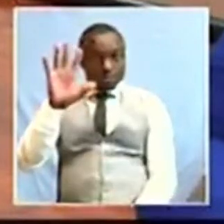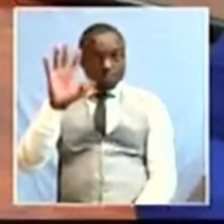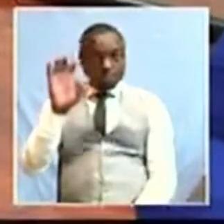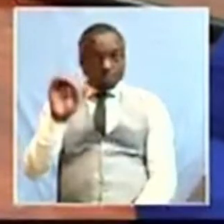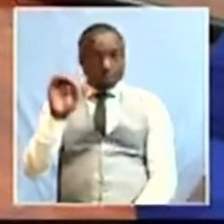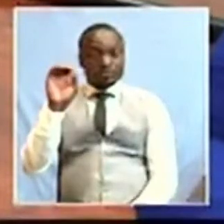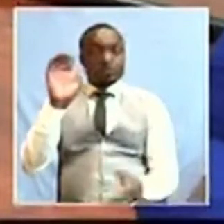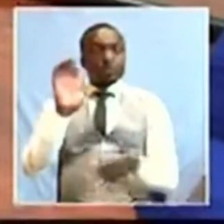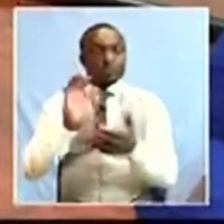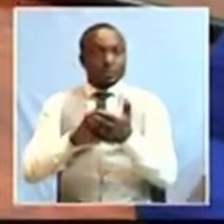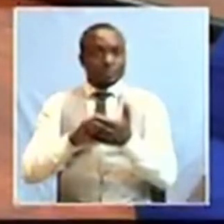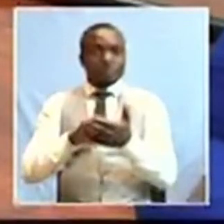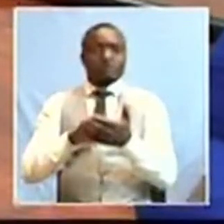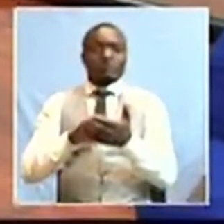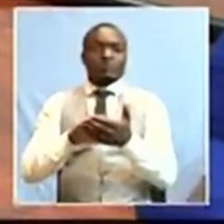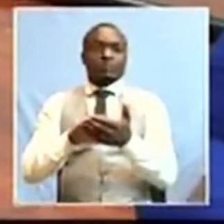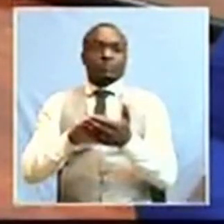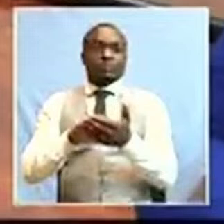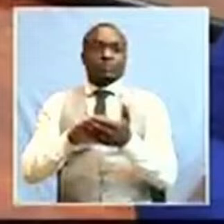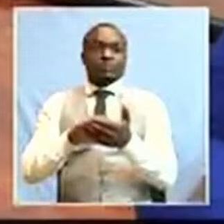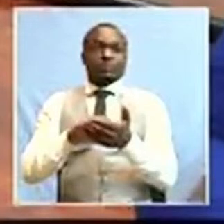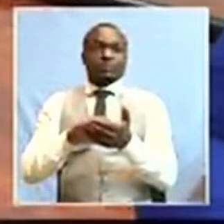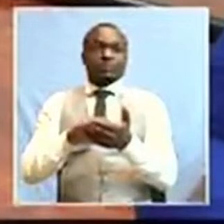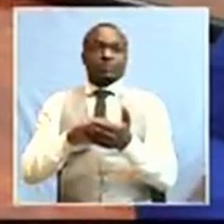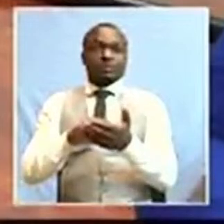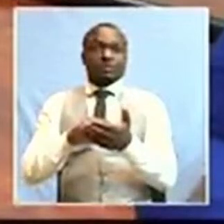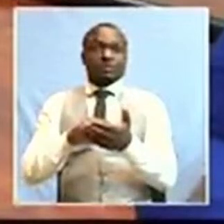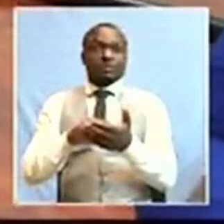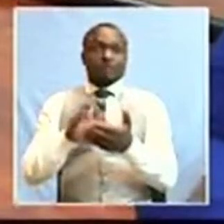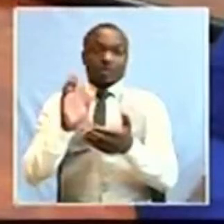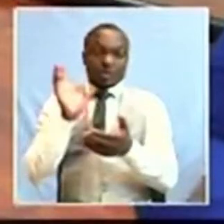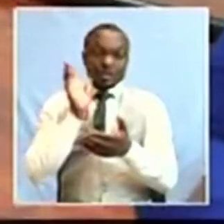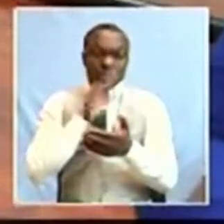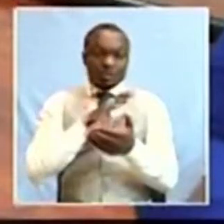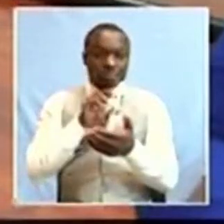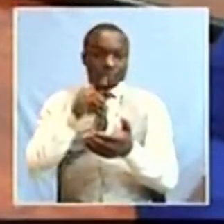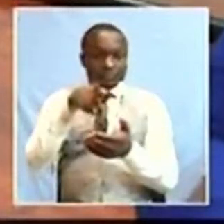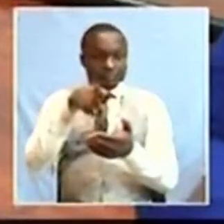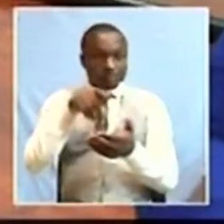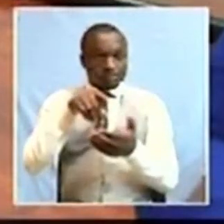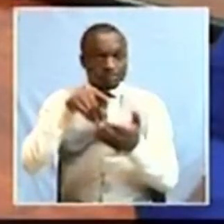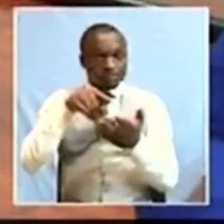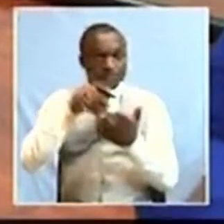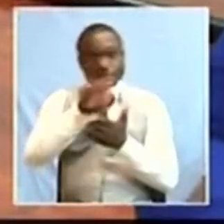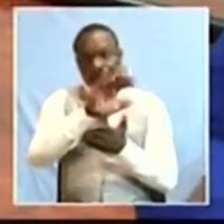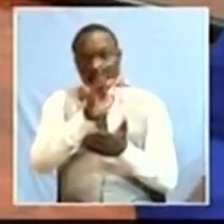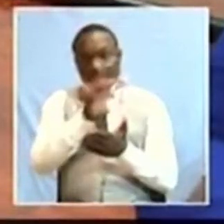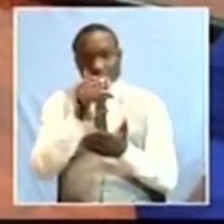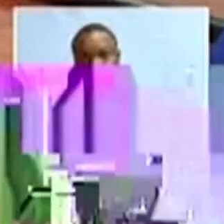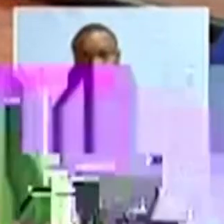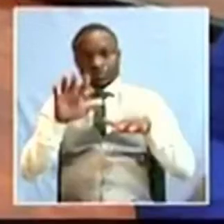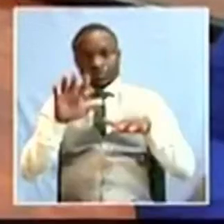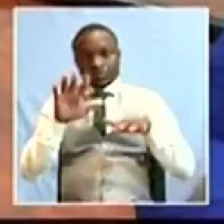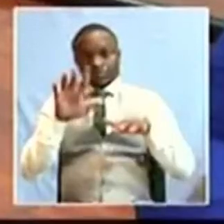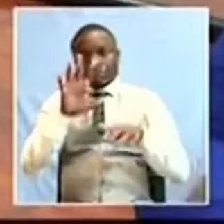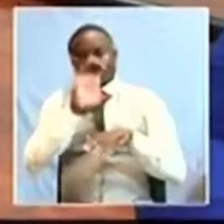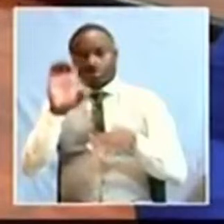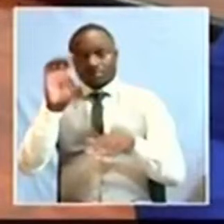1,450,000 has been reimbursed and the remaining balance of